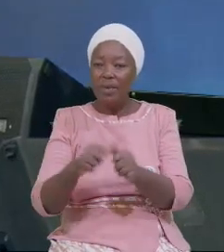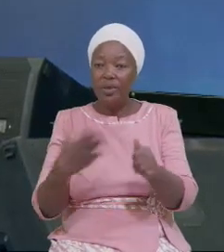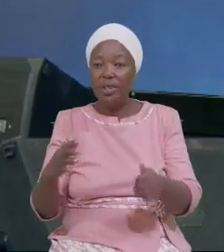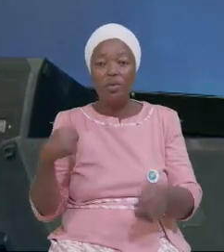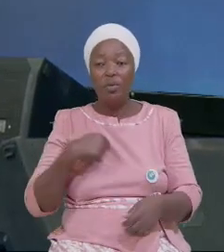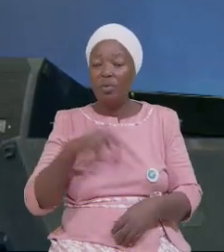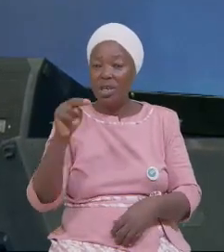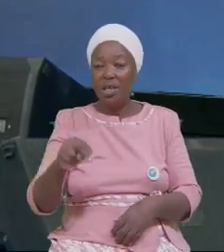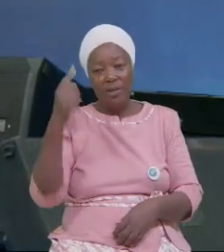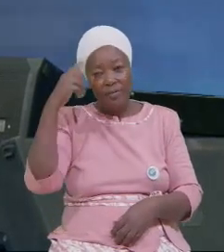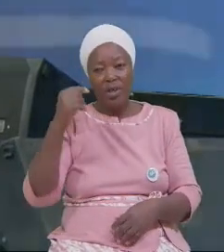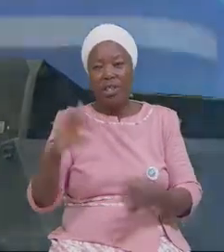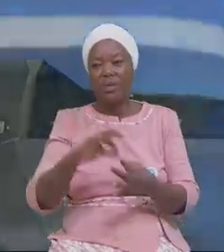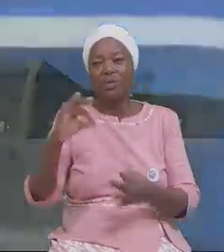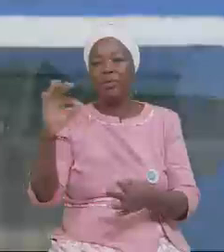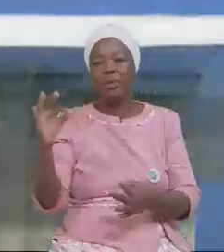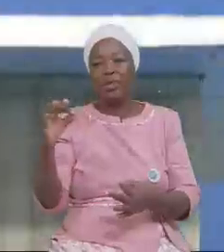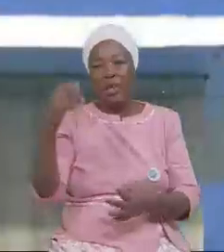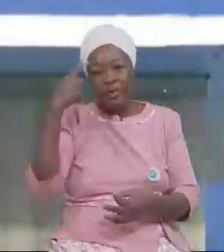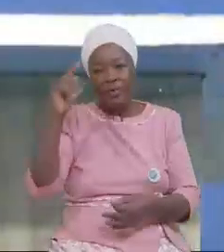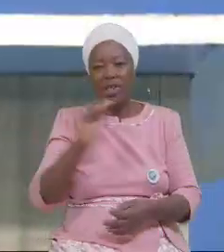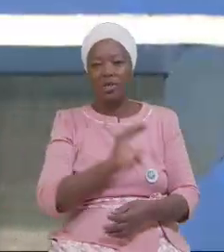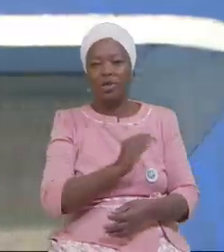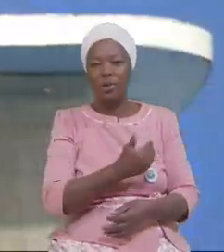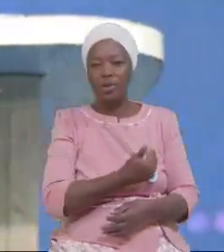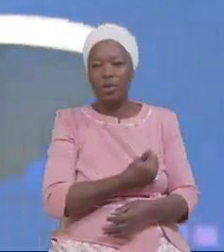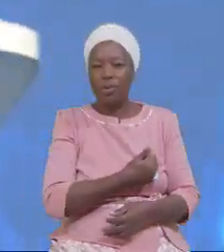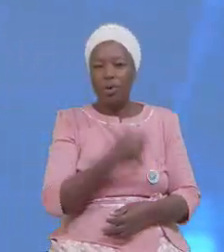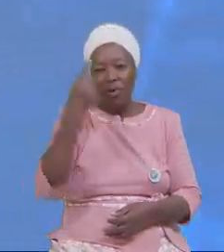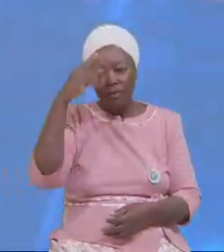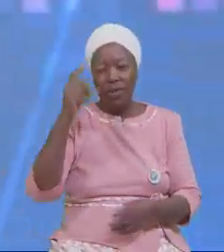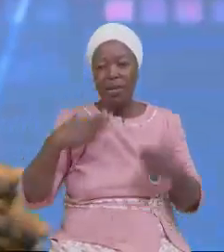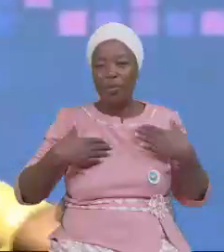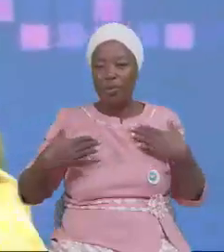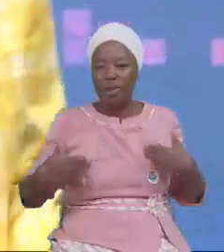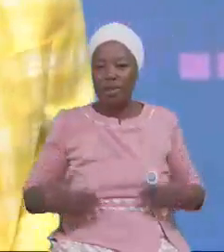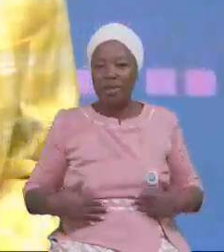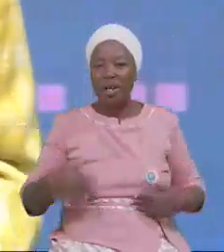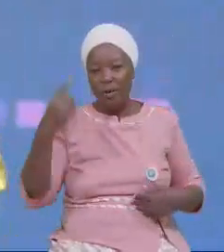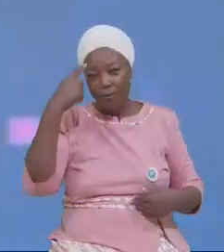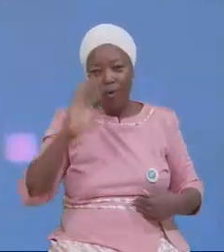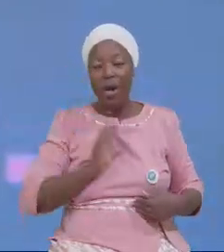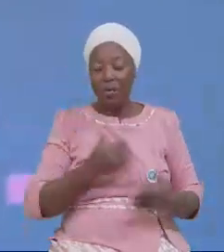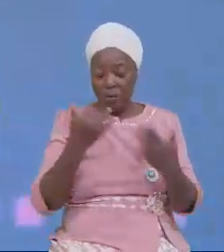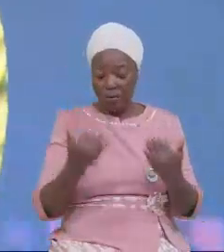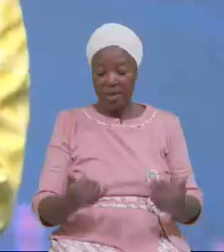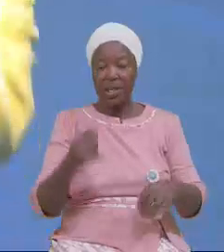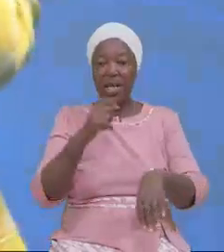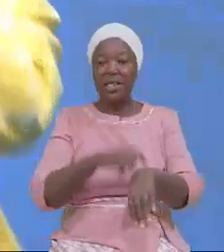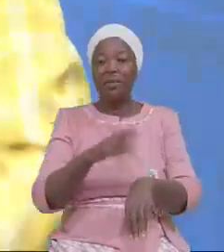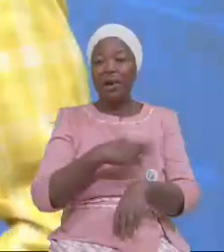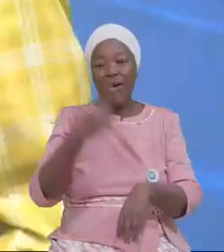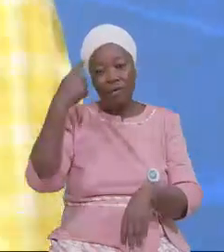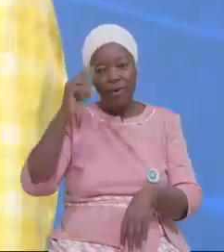the spirit, for the soul, for the body, for our present time, and for our